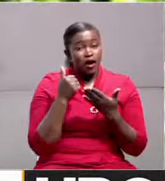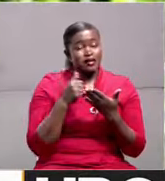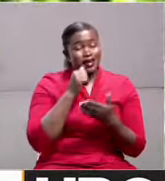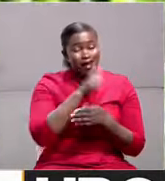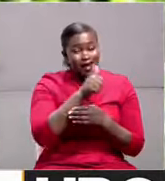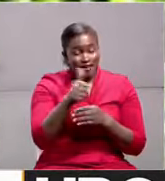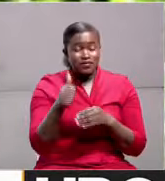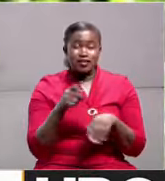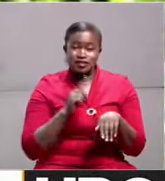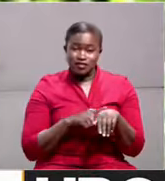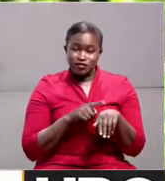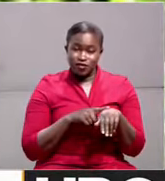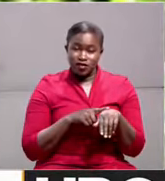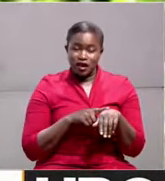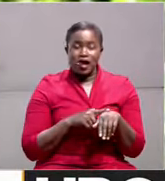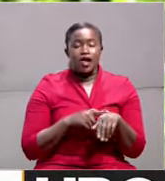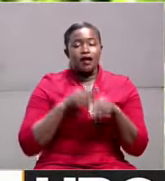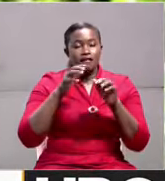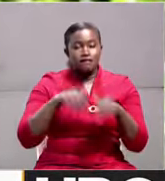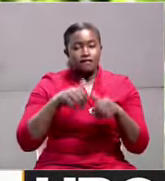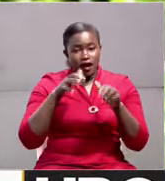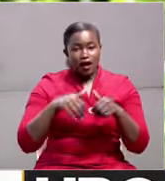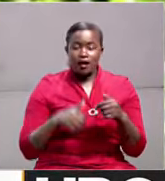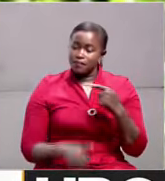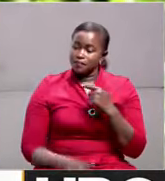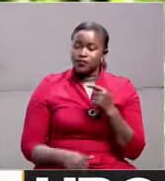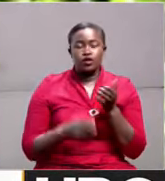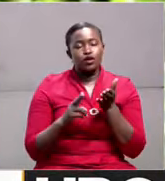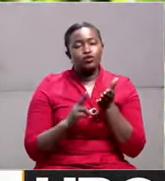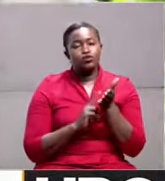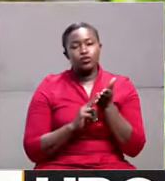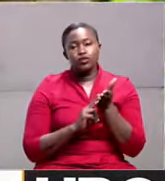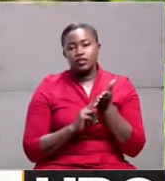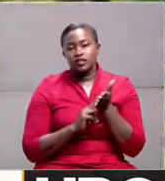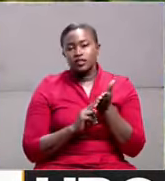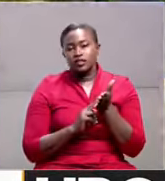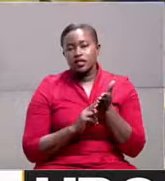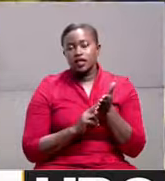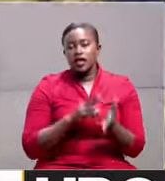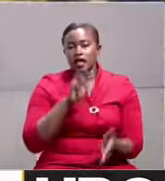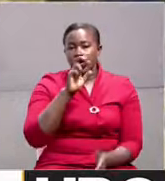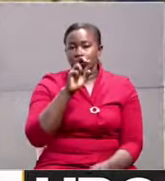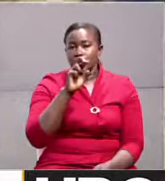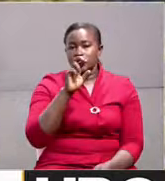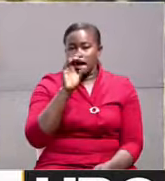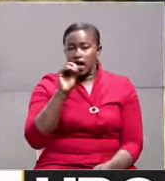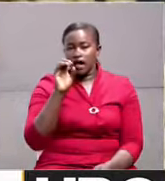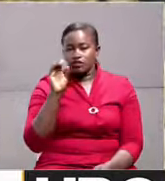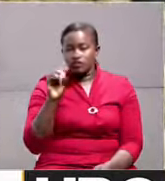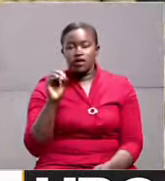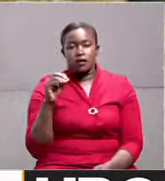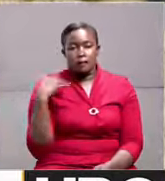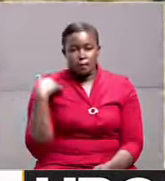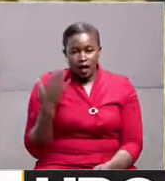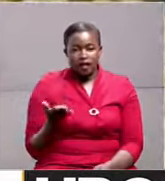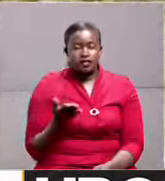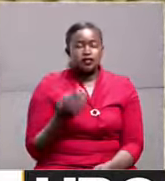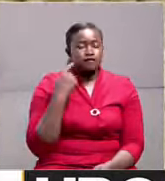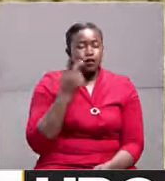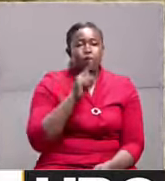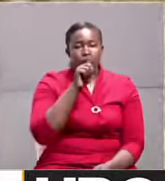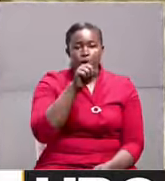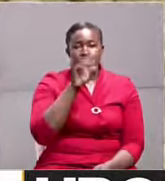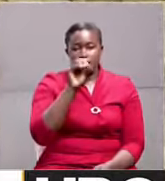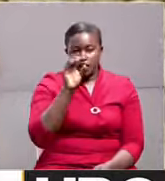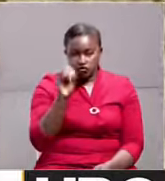season this farm is using 800 bags of 100 kilos